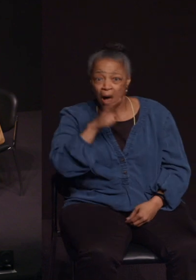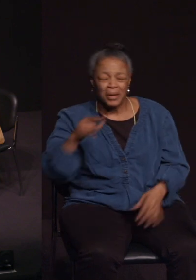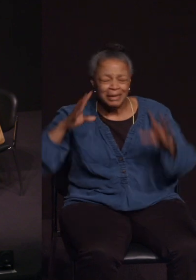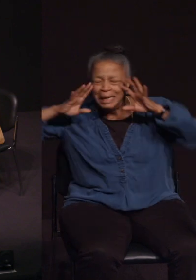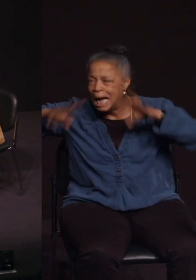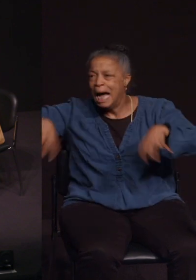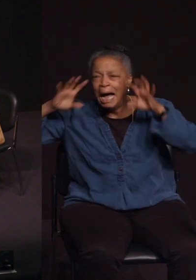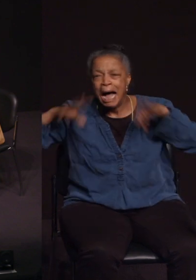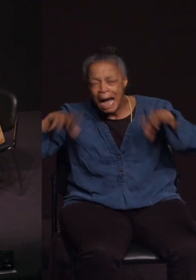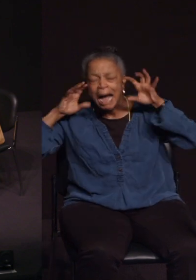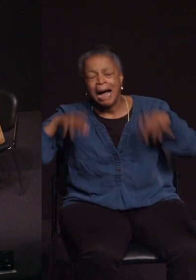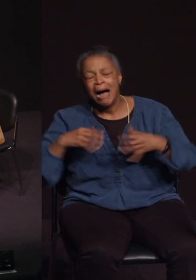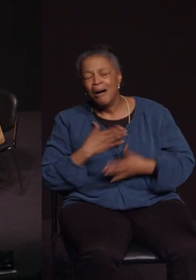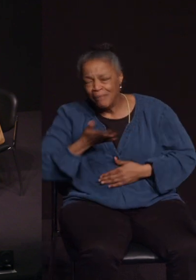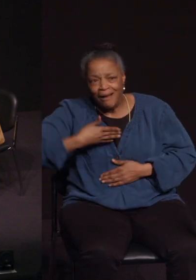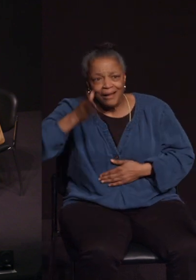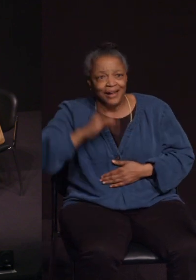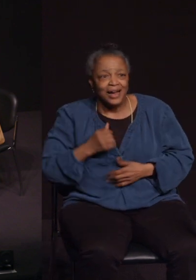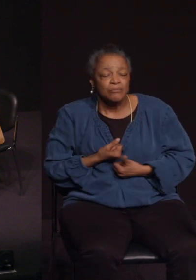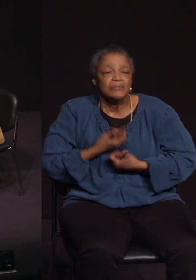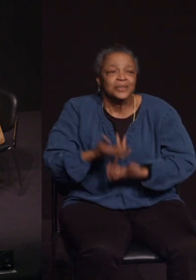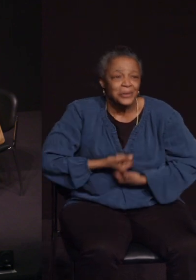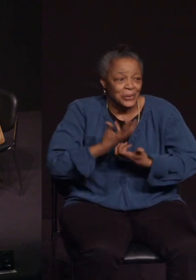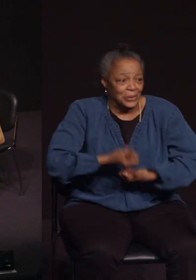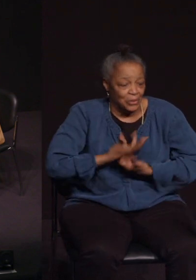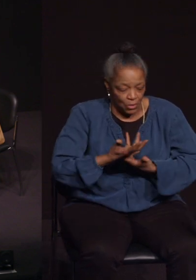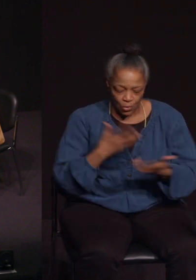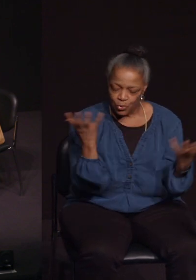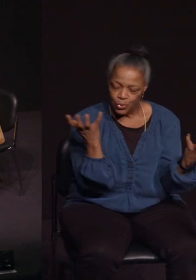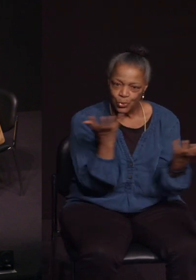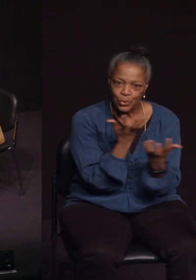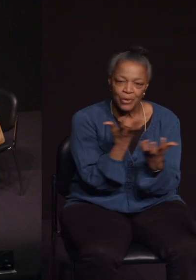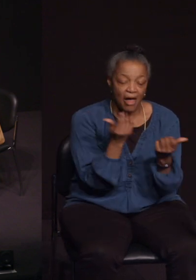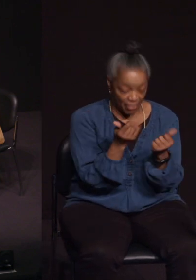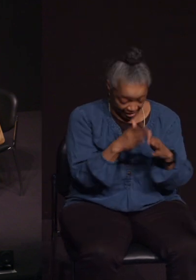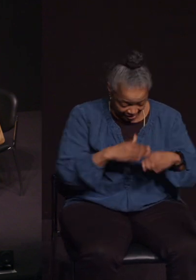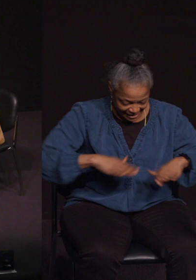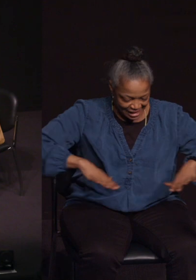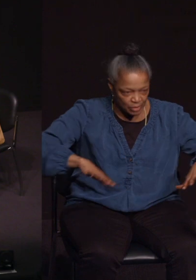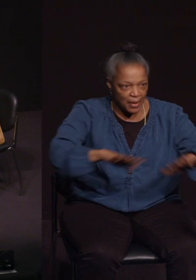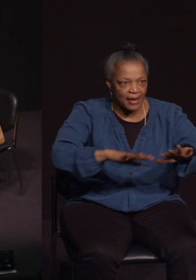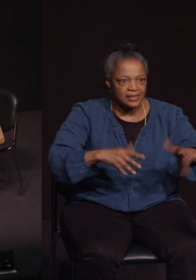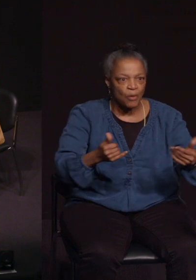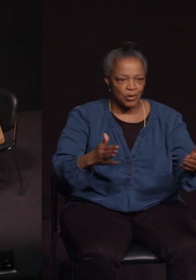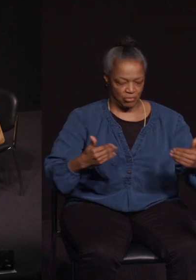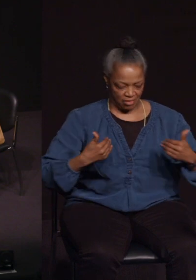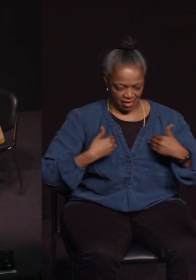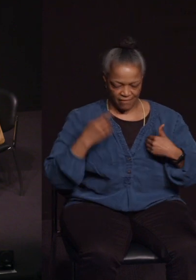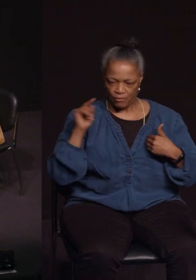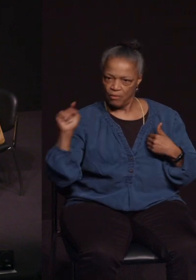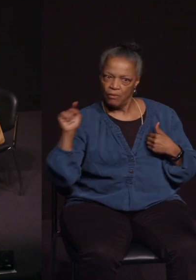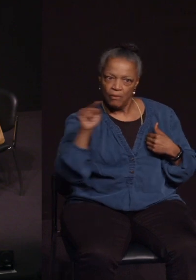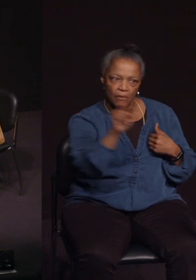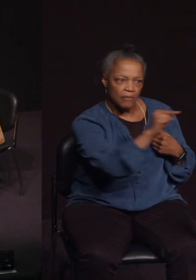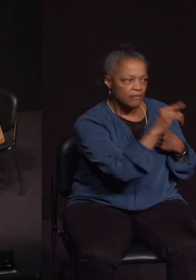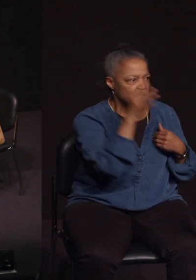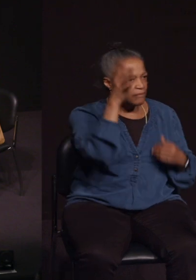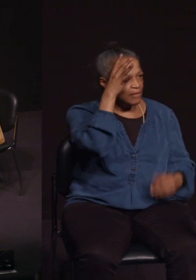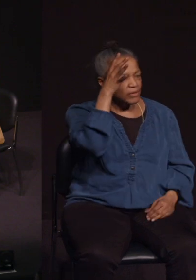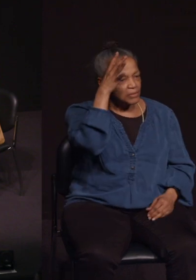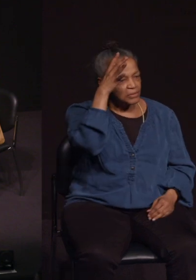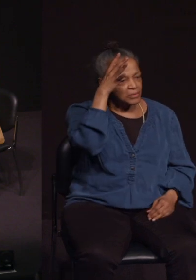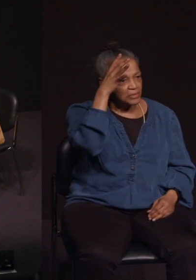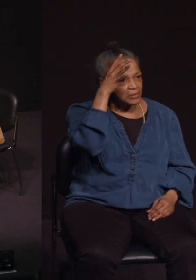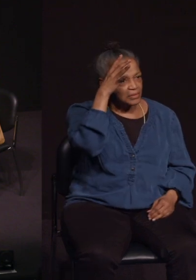like, oh my God. And that's just the type of space that I try to have for them, because